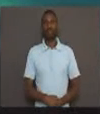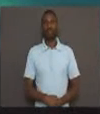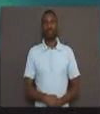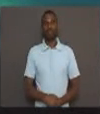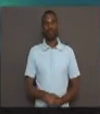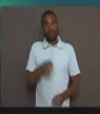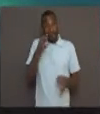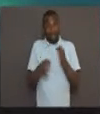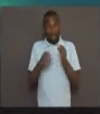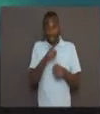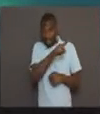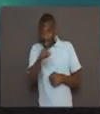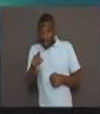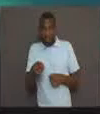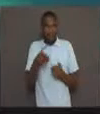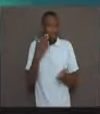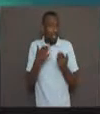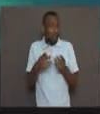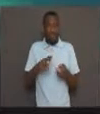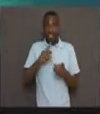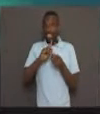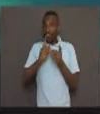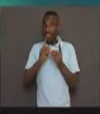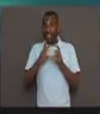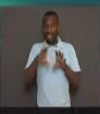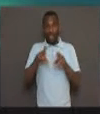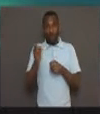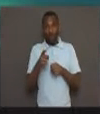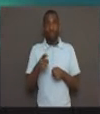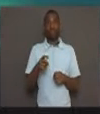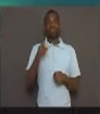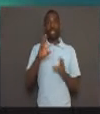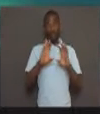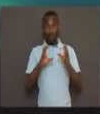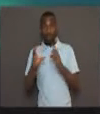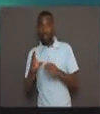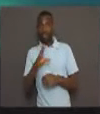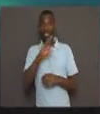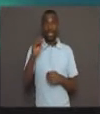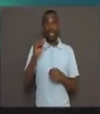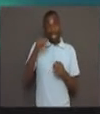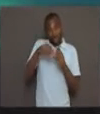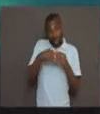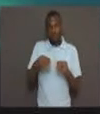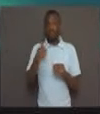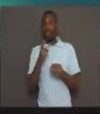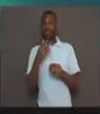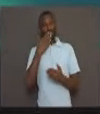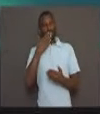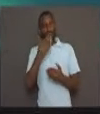If you properly defined the components and their importance, great work.